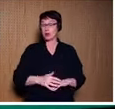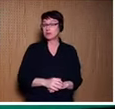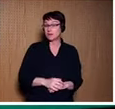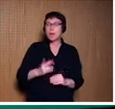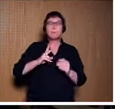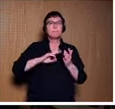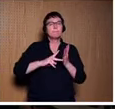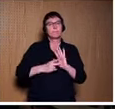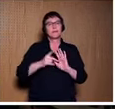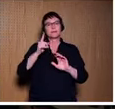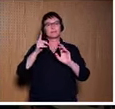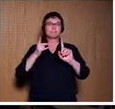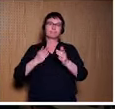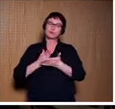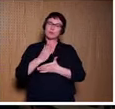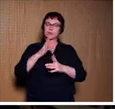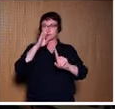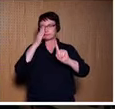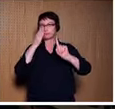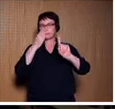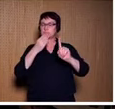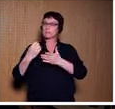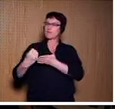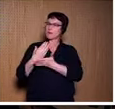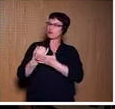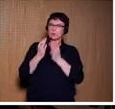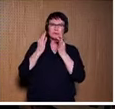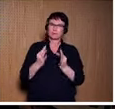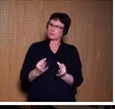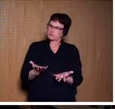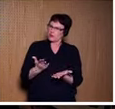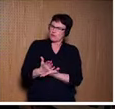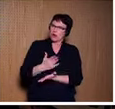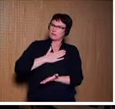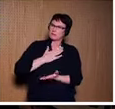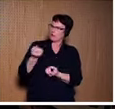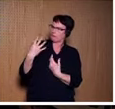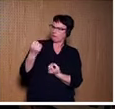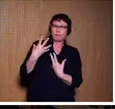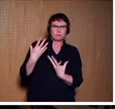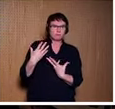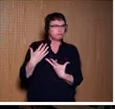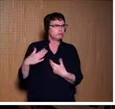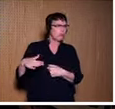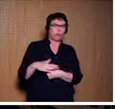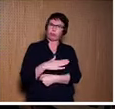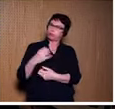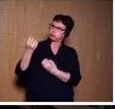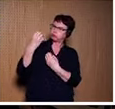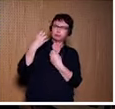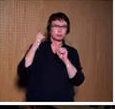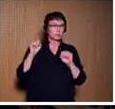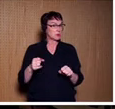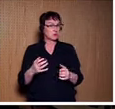information, but also to body autonomy, making sure that technology can be seen as an opportunity, but also a